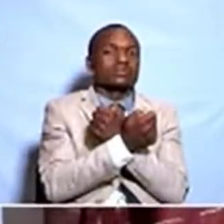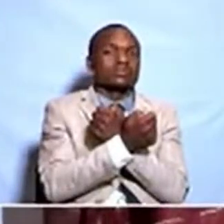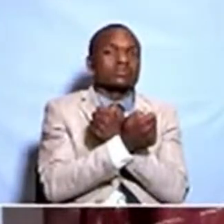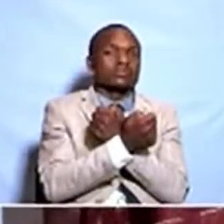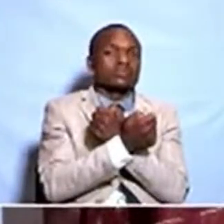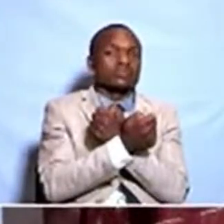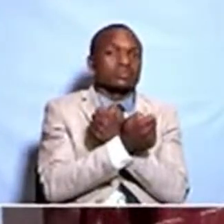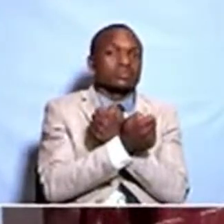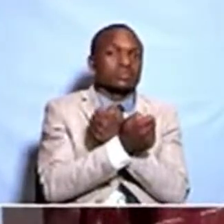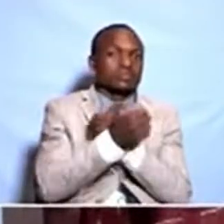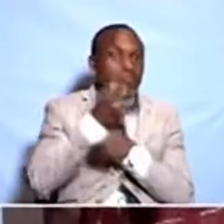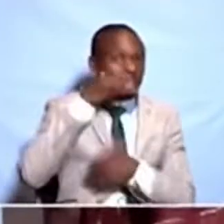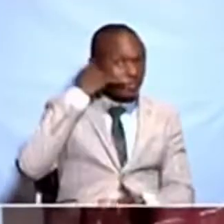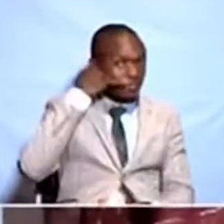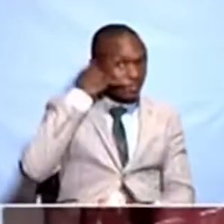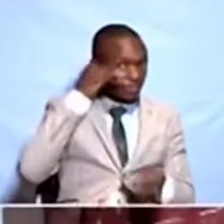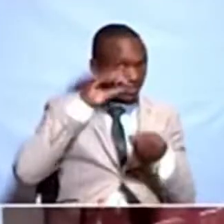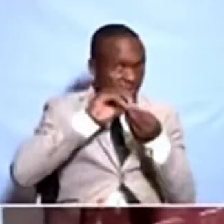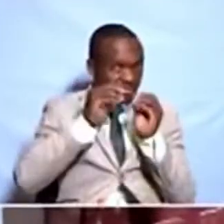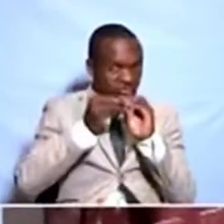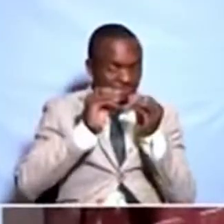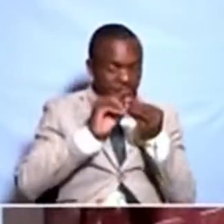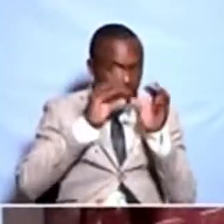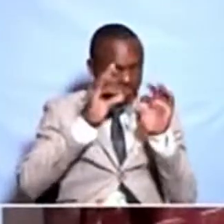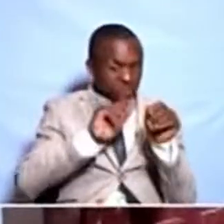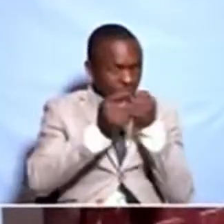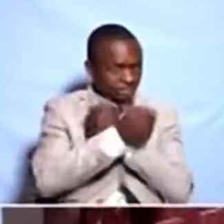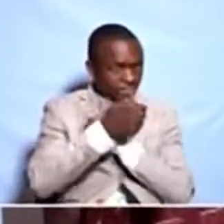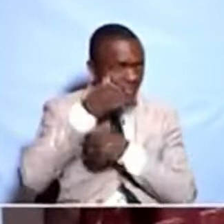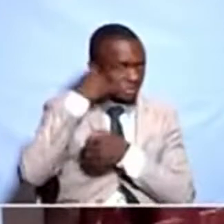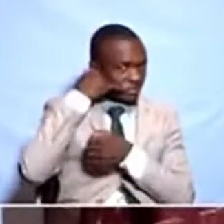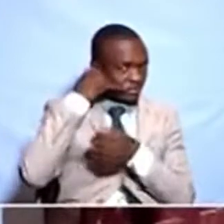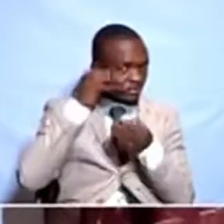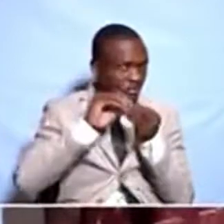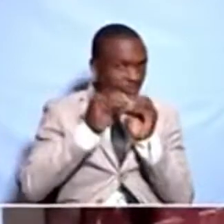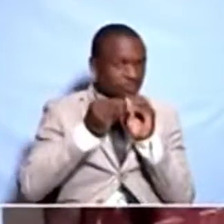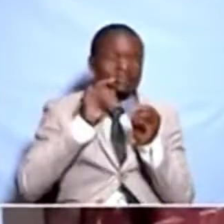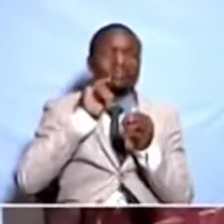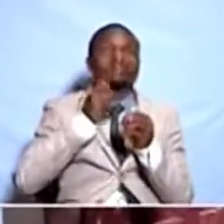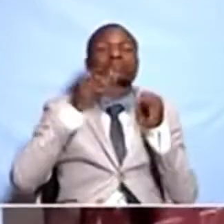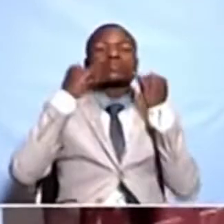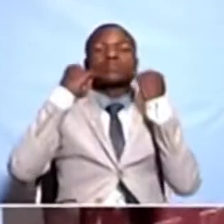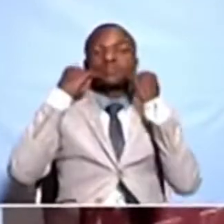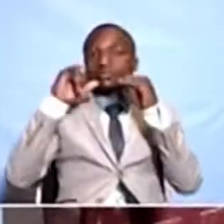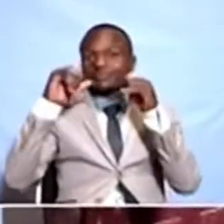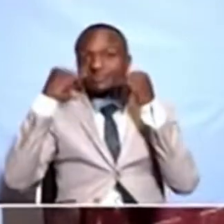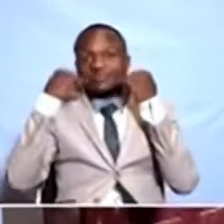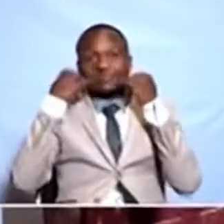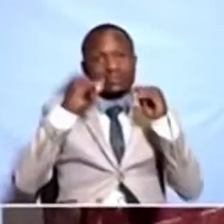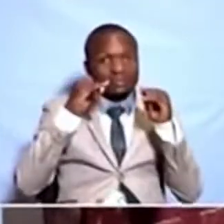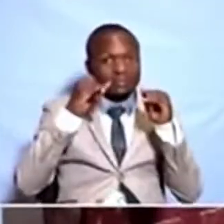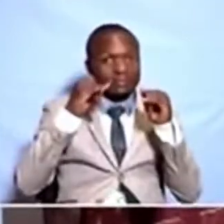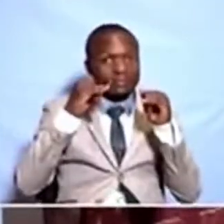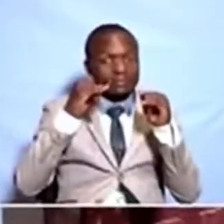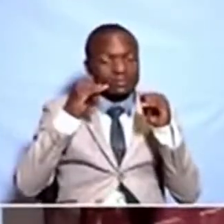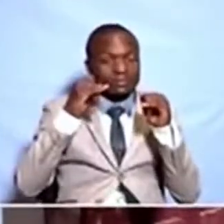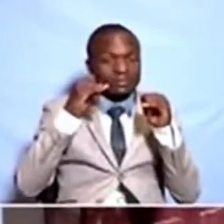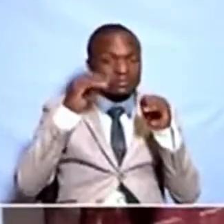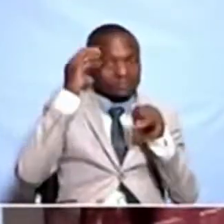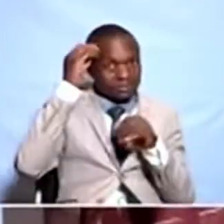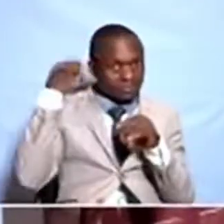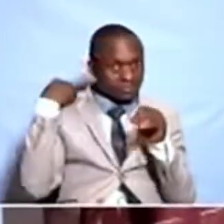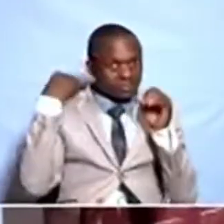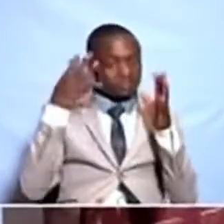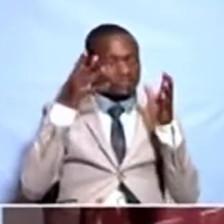phone, your contact number, when you change your contact number, you should inform the licensing officer, so that